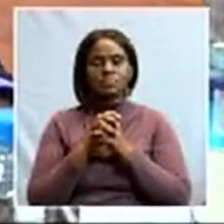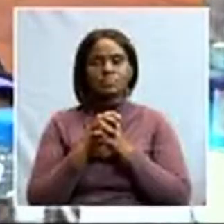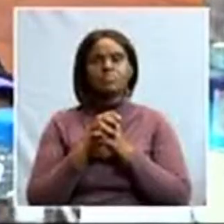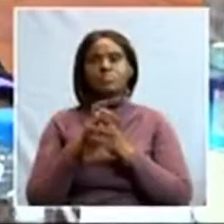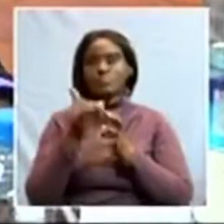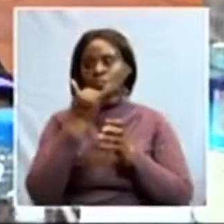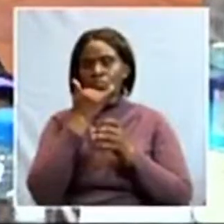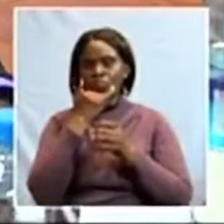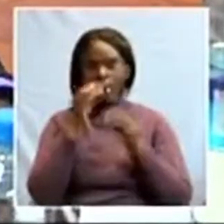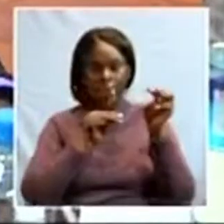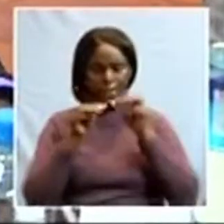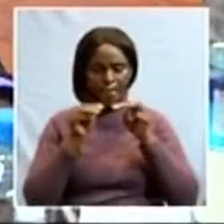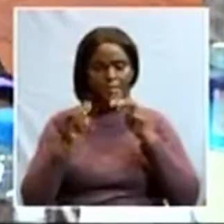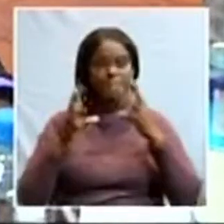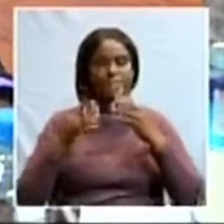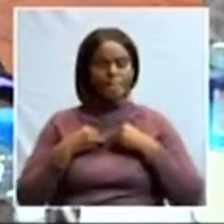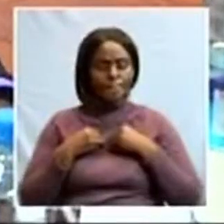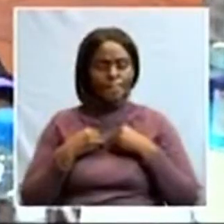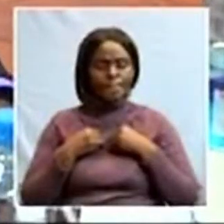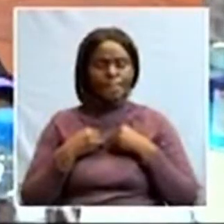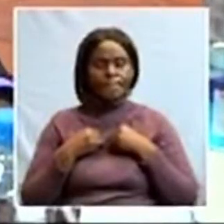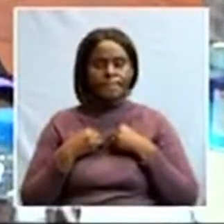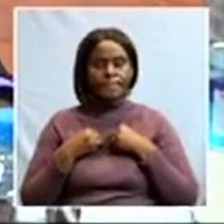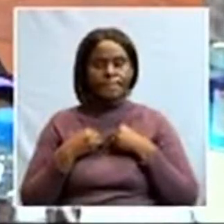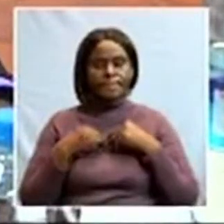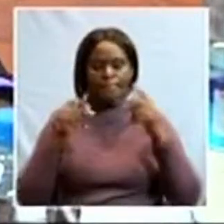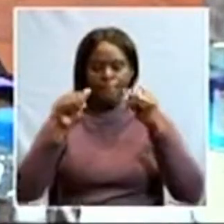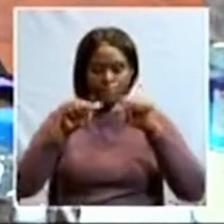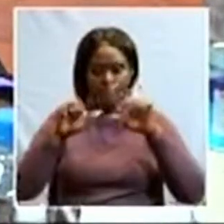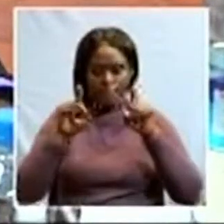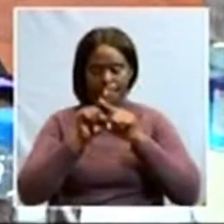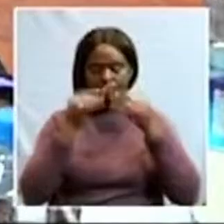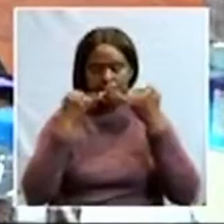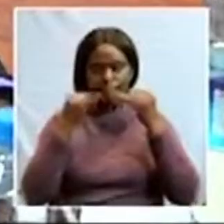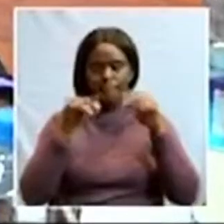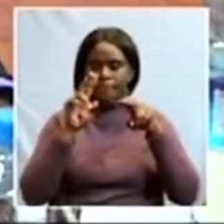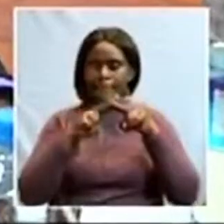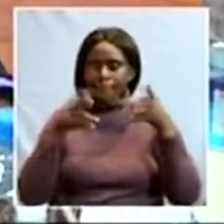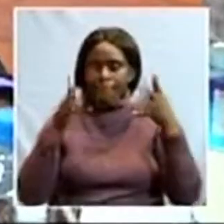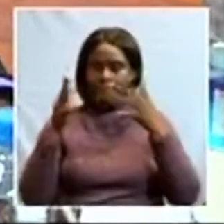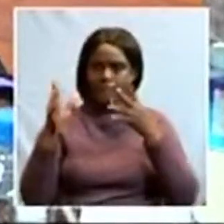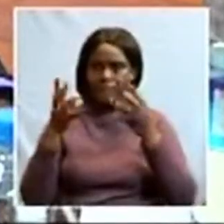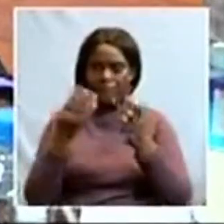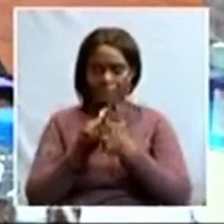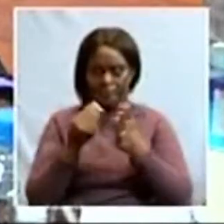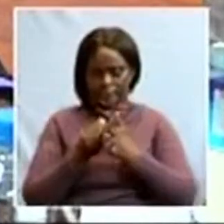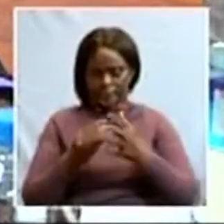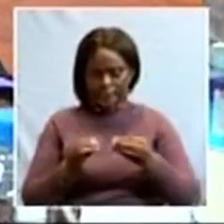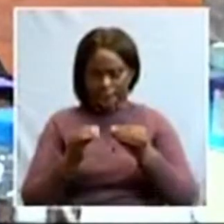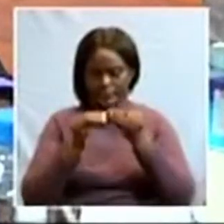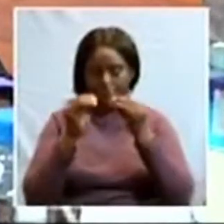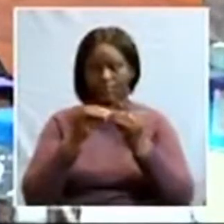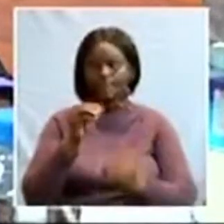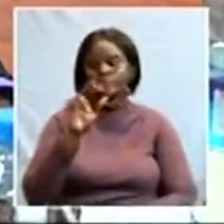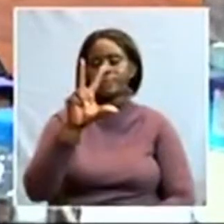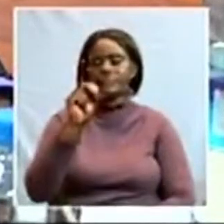Cause of query. Management acknowledges the auditor's finding and wish to state that sitting allowances amounts totaling